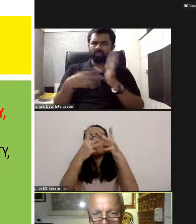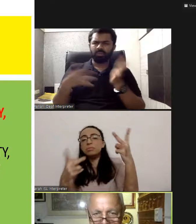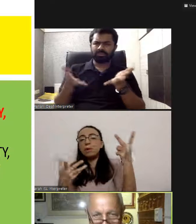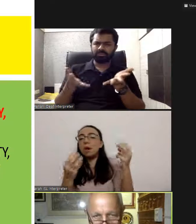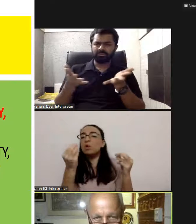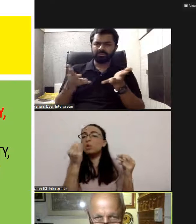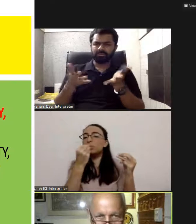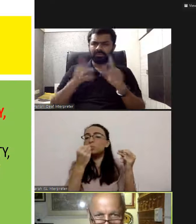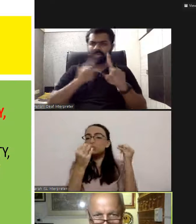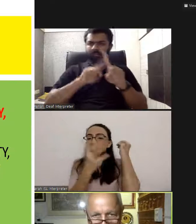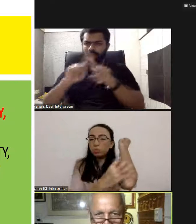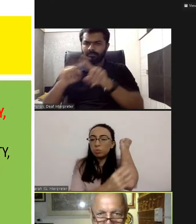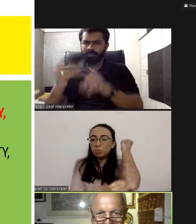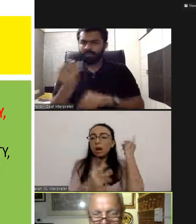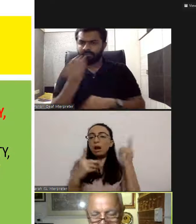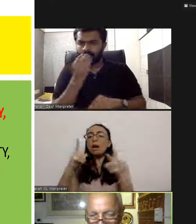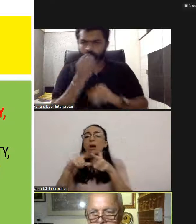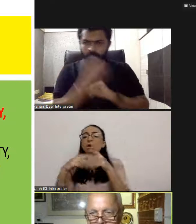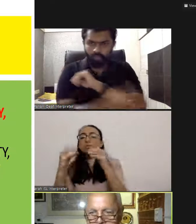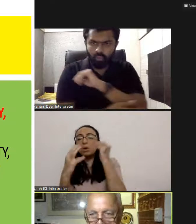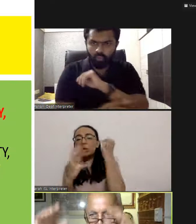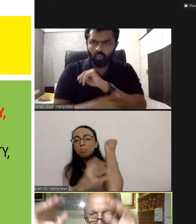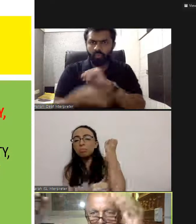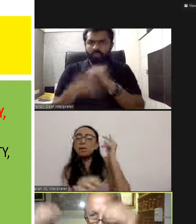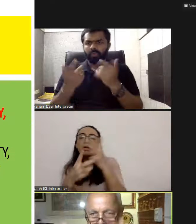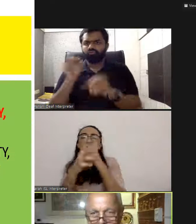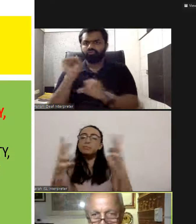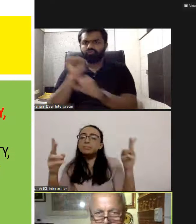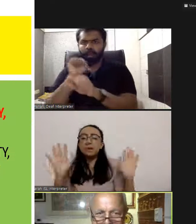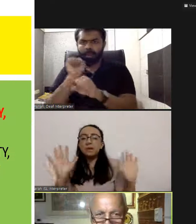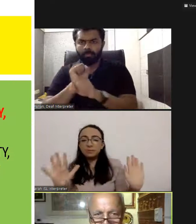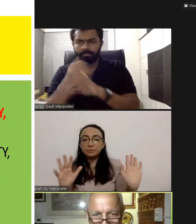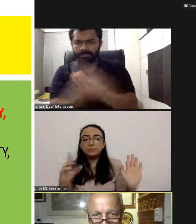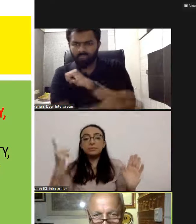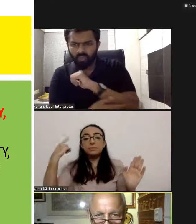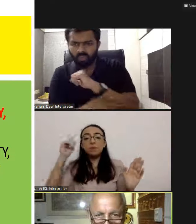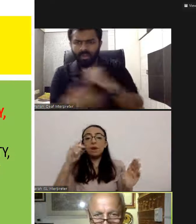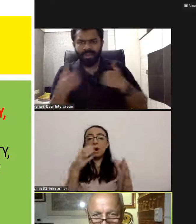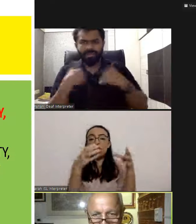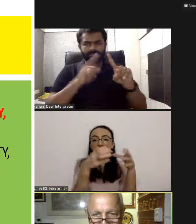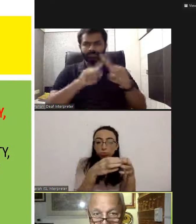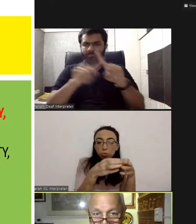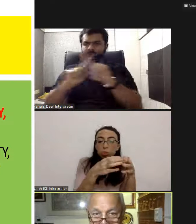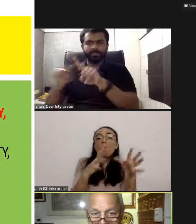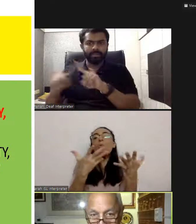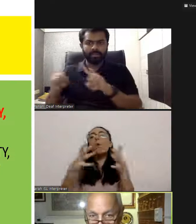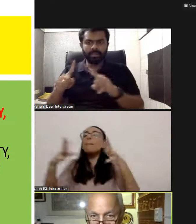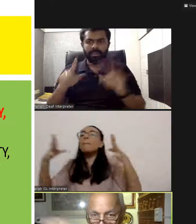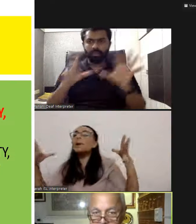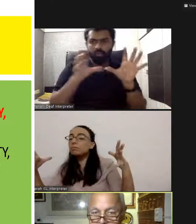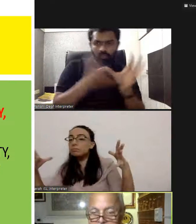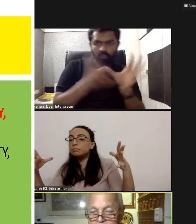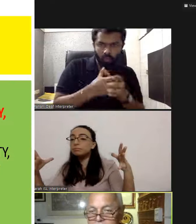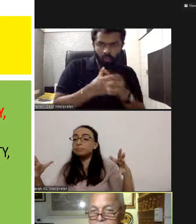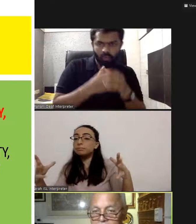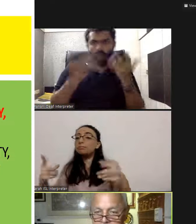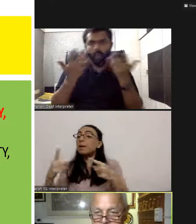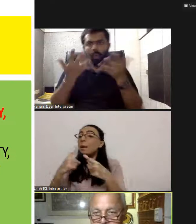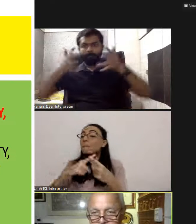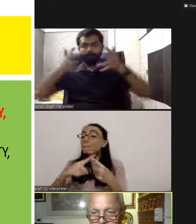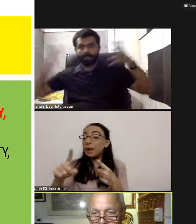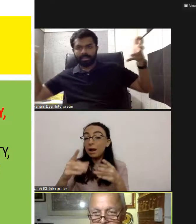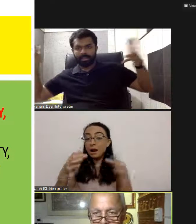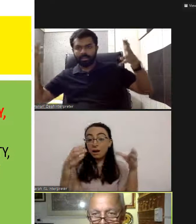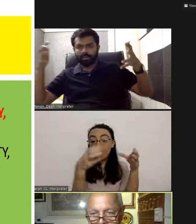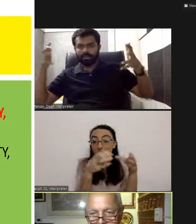poverty, that's the kind of poverty at the macro and at the meso level. But poverty at the micro level has